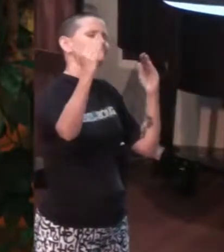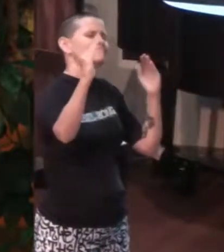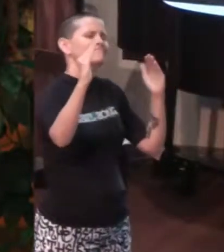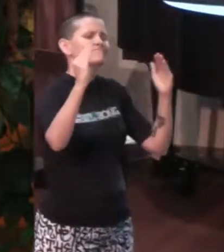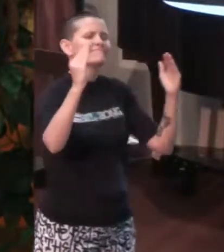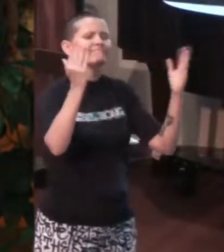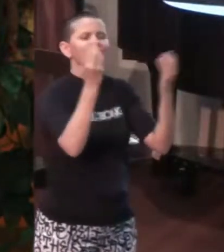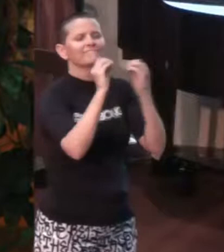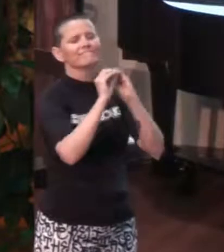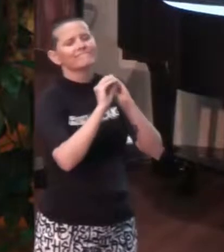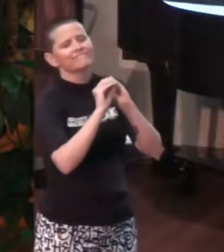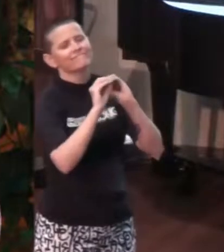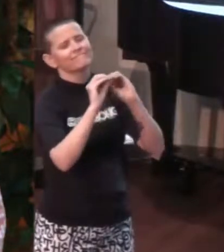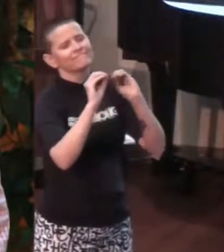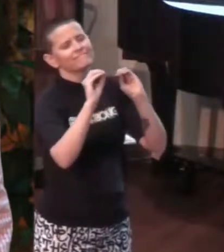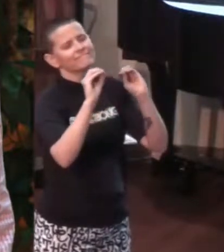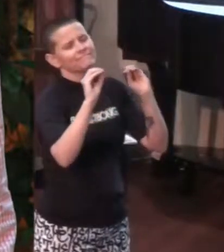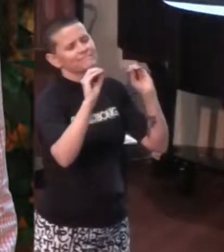There's nothing